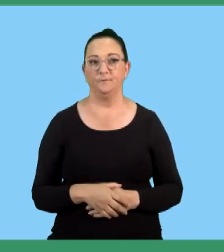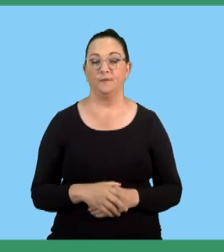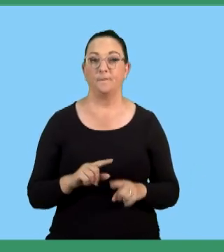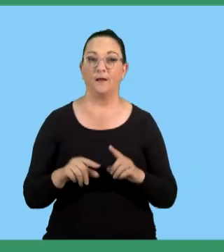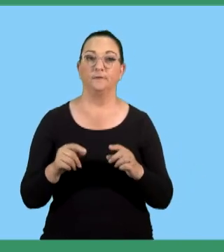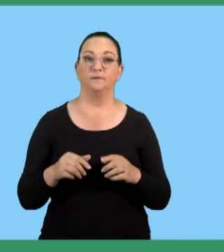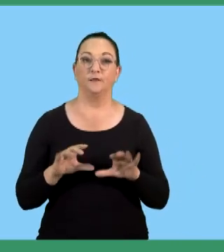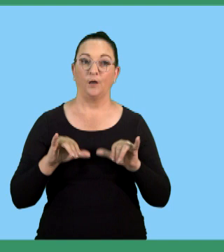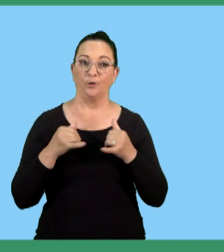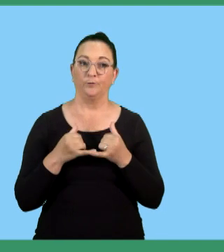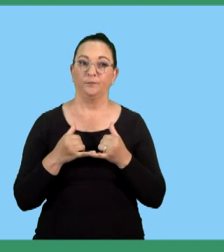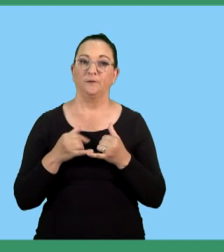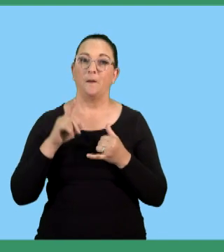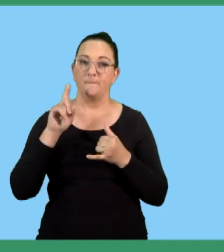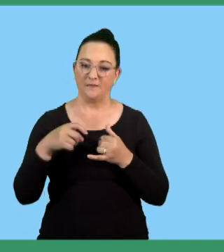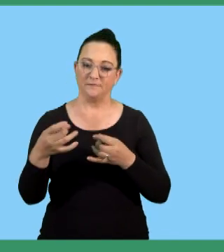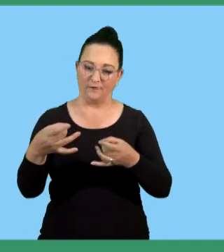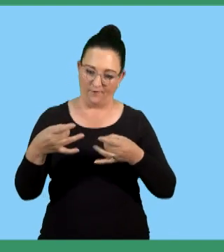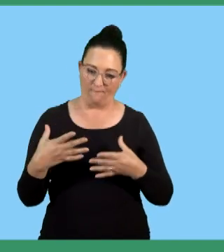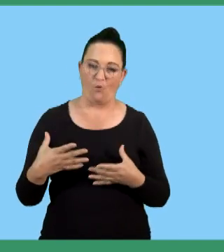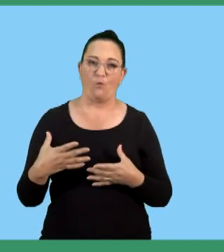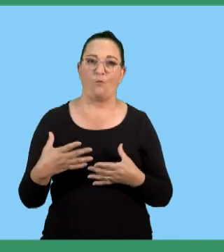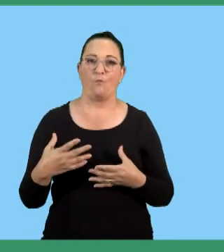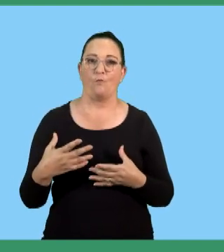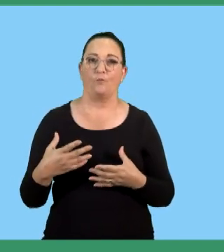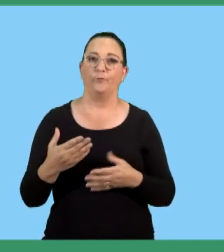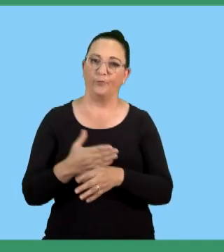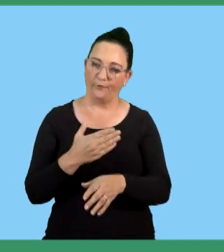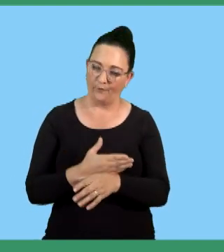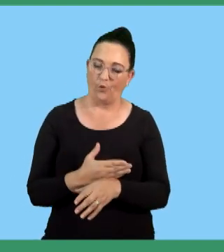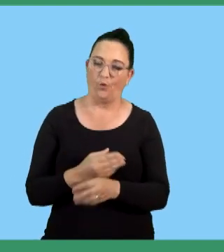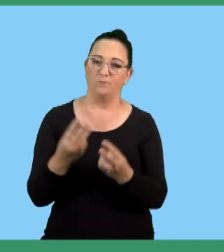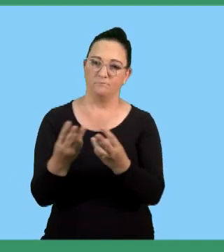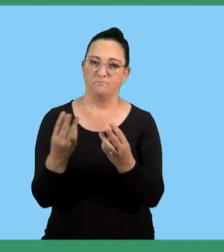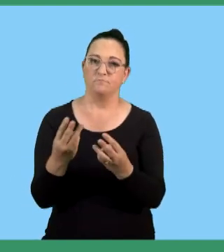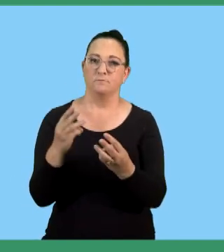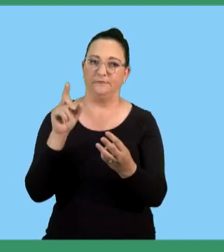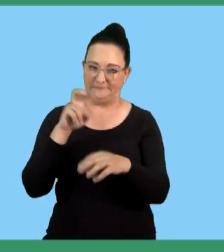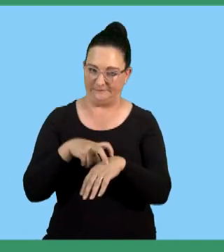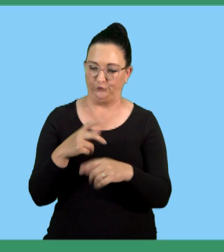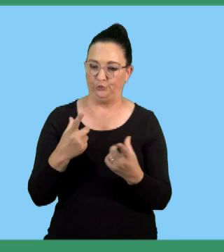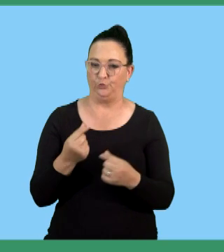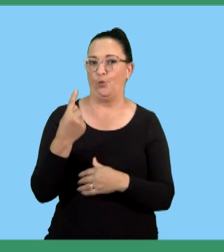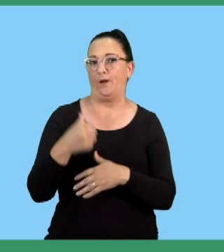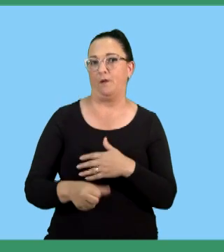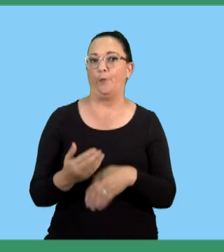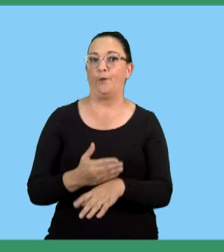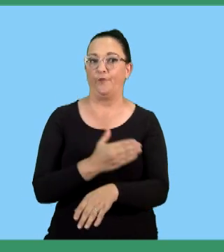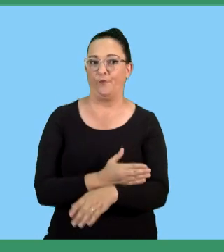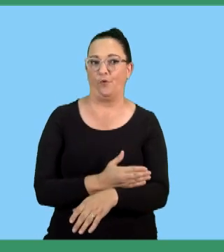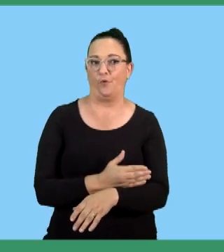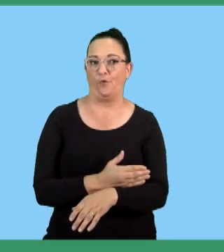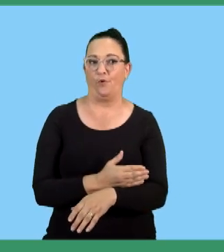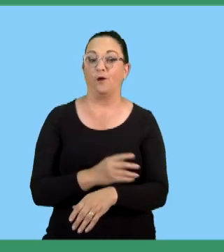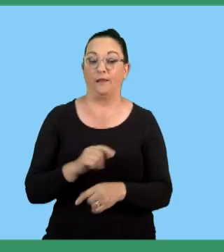the employer must be informed at least 1 month before the expected due date of birth. You can't tell the employer